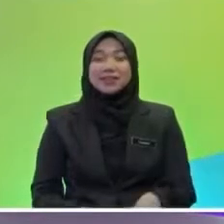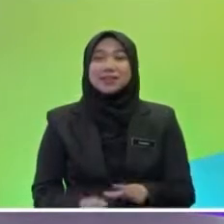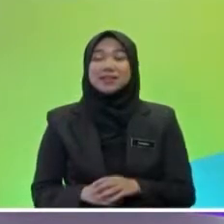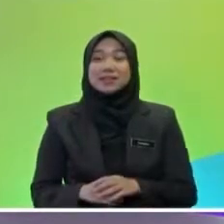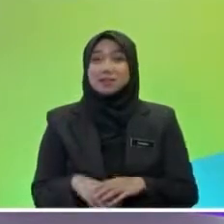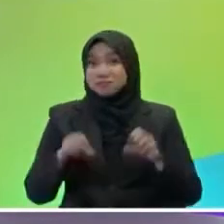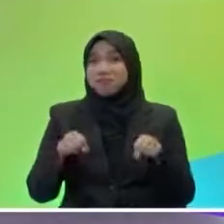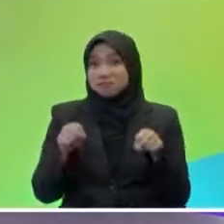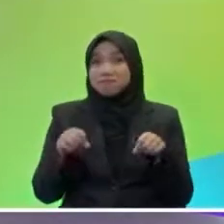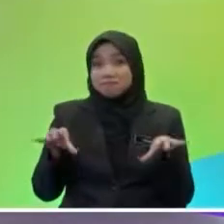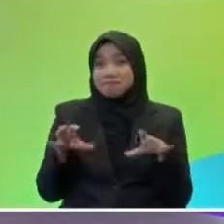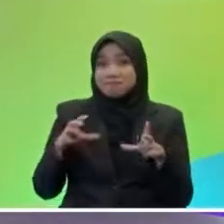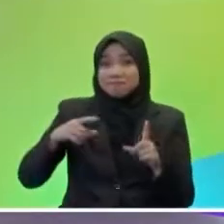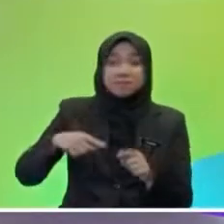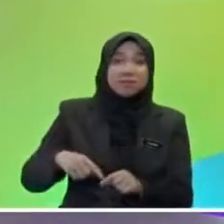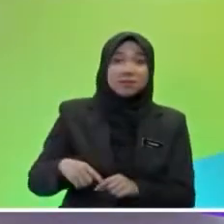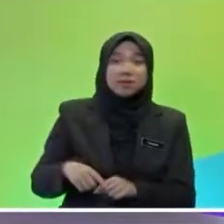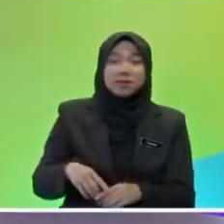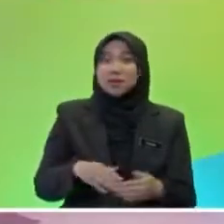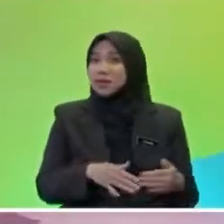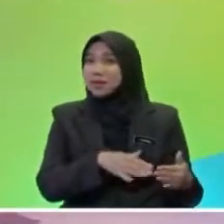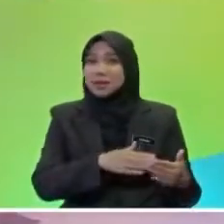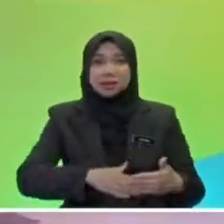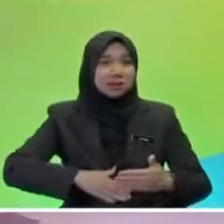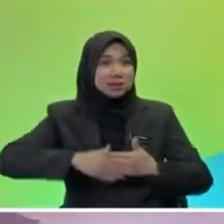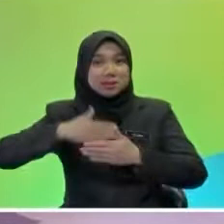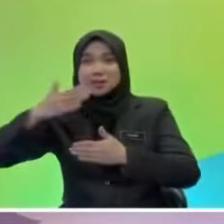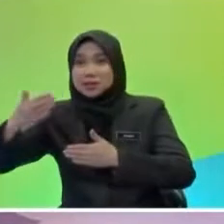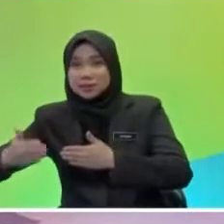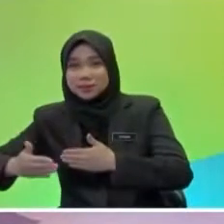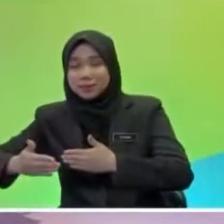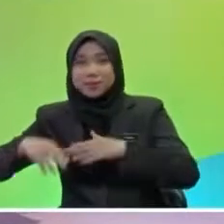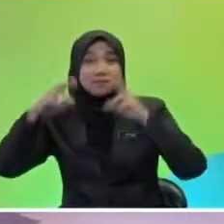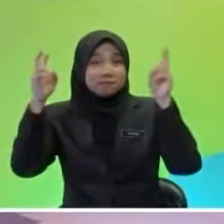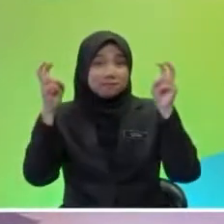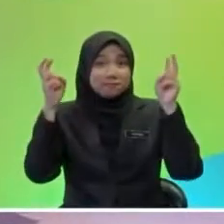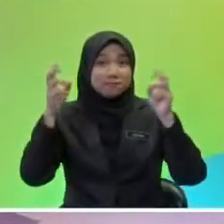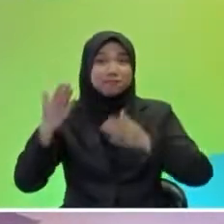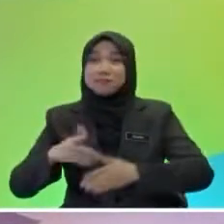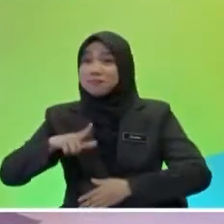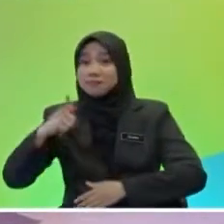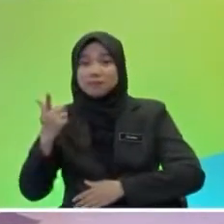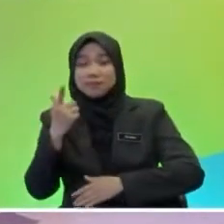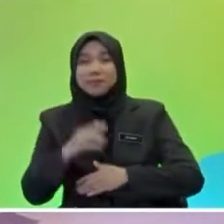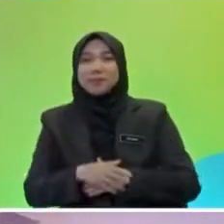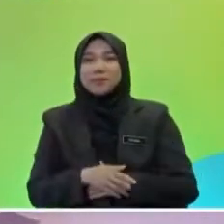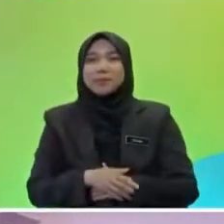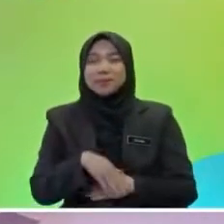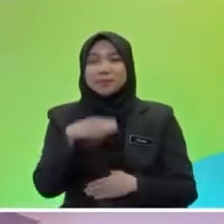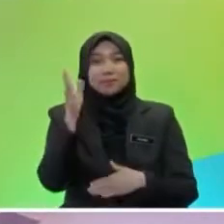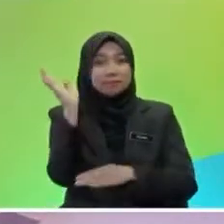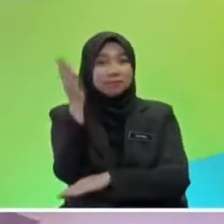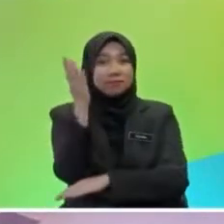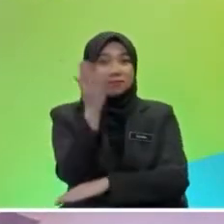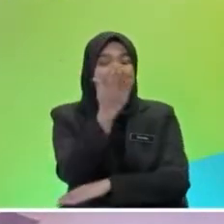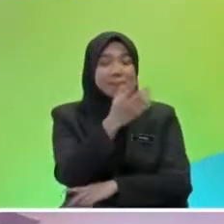you can do a roundup of our segment. Yeah, for today we have learned for this segment even the plants are different, but